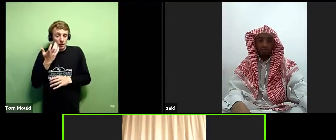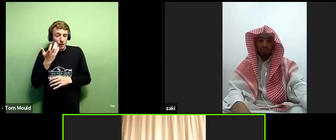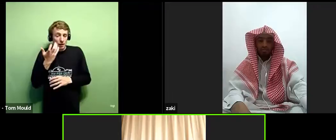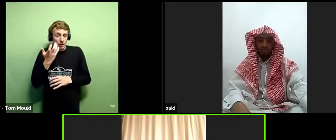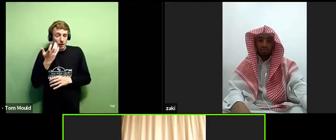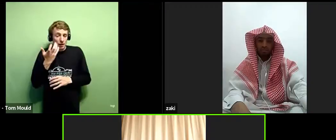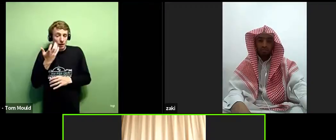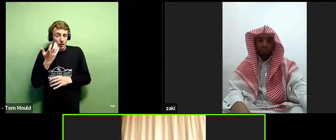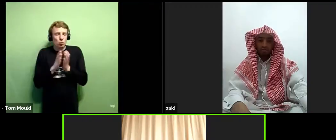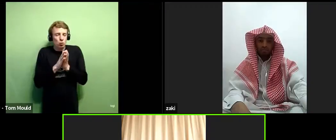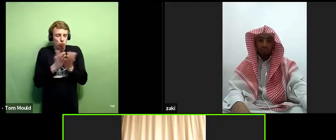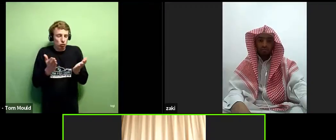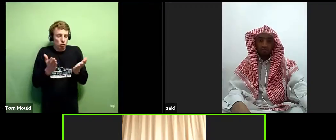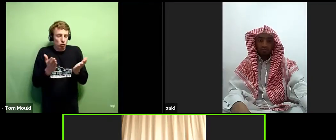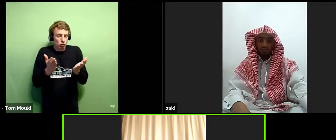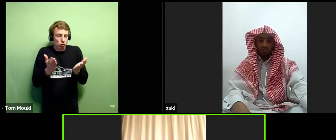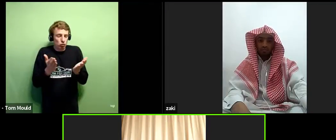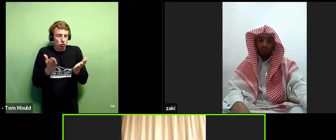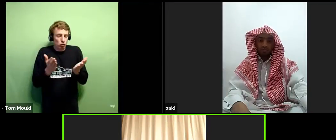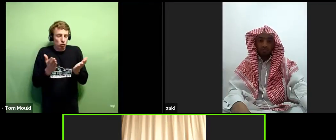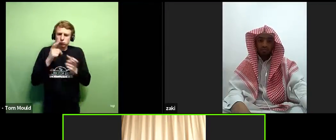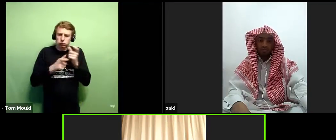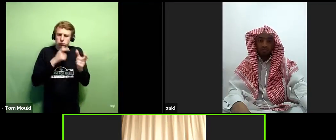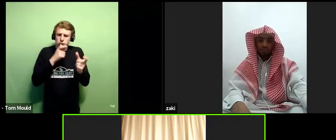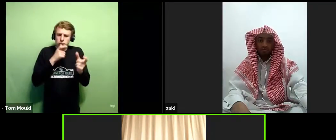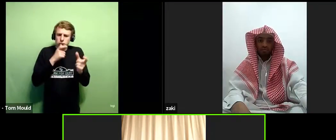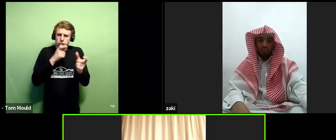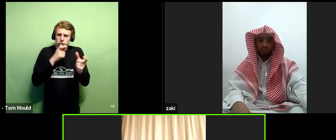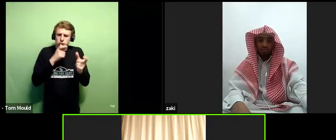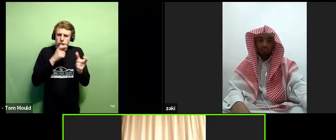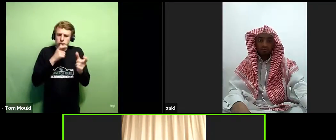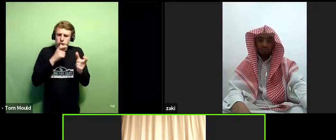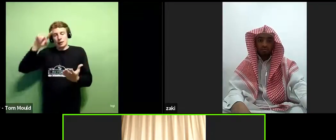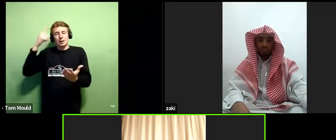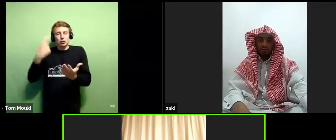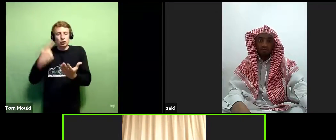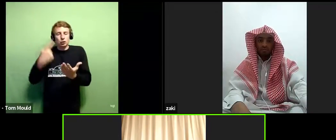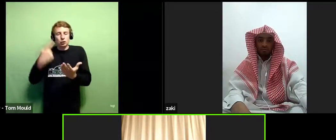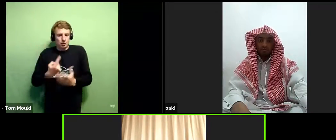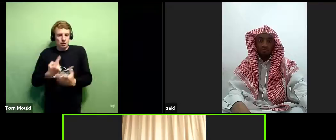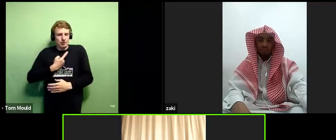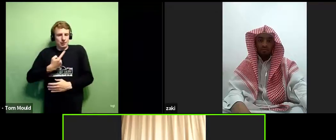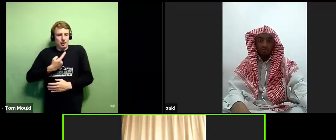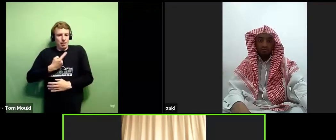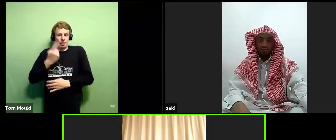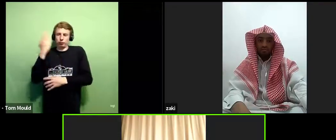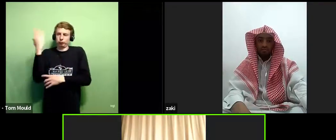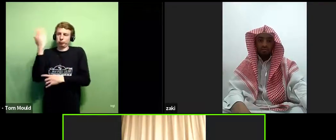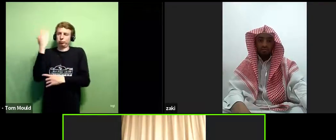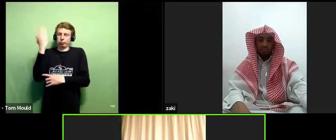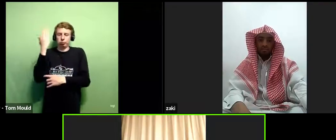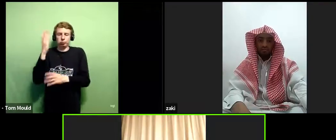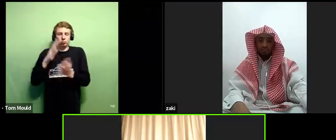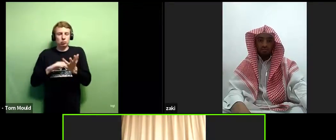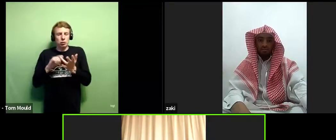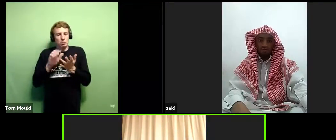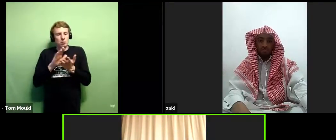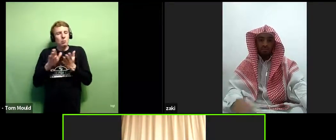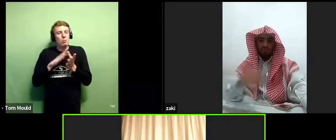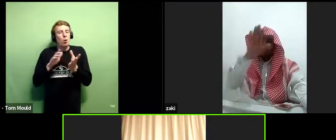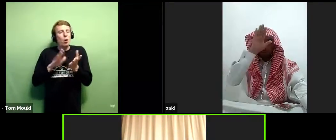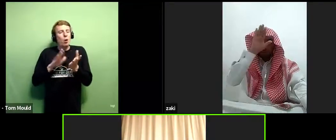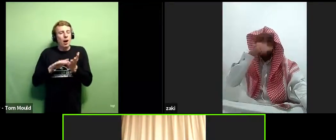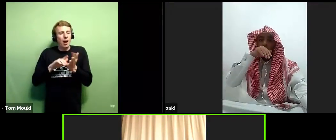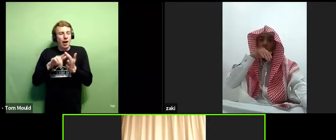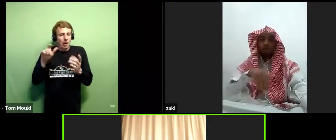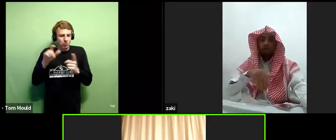inshallah ta'ala, it's going to be with me, your brother Muhammad Al-Maliki from Medina,